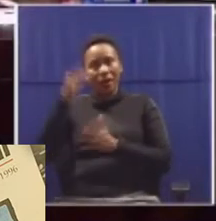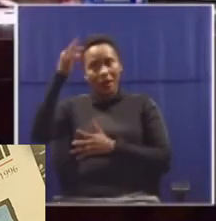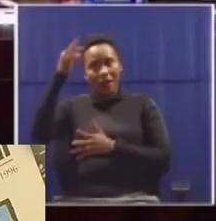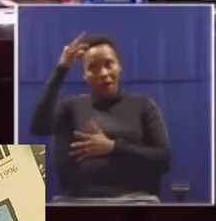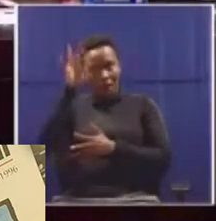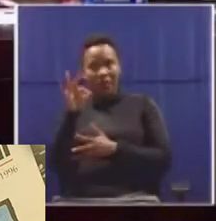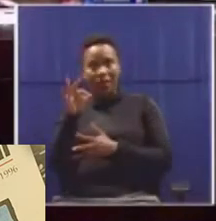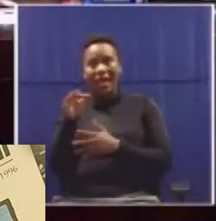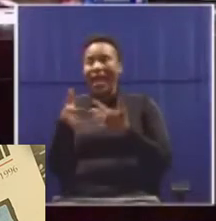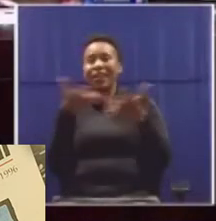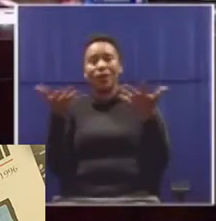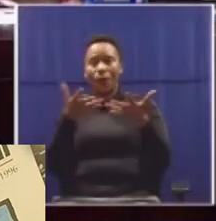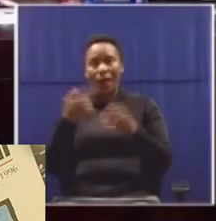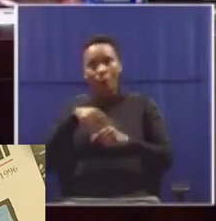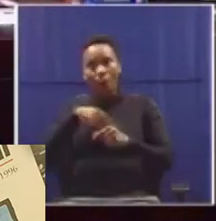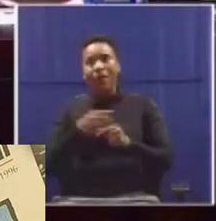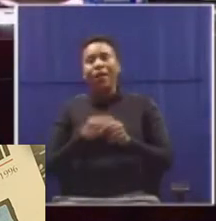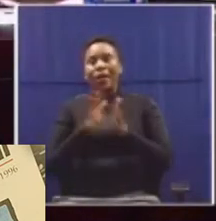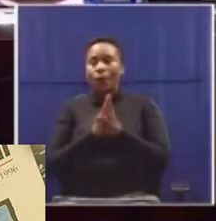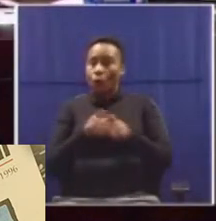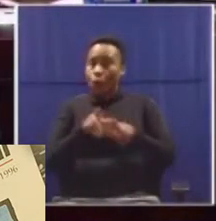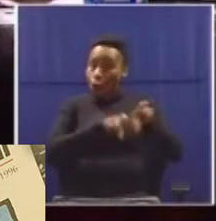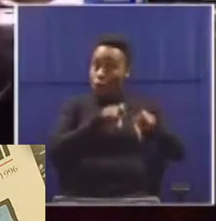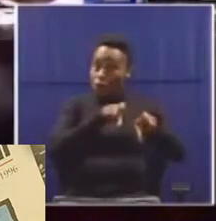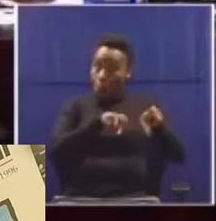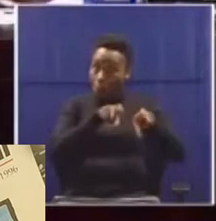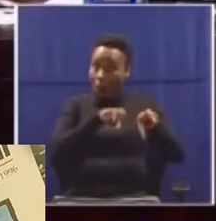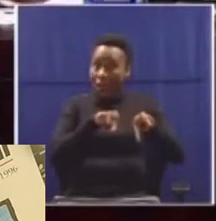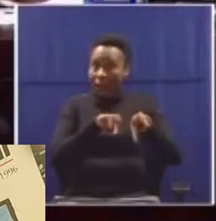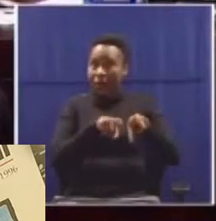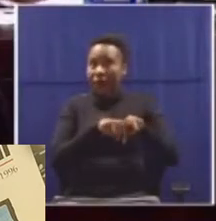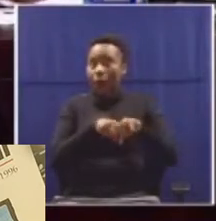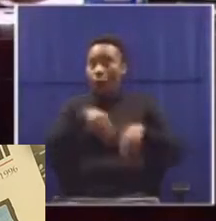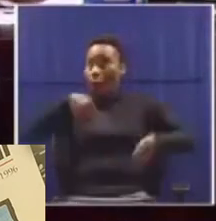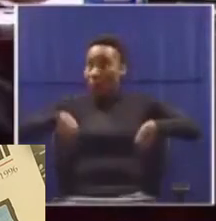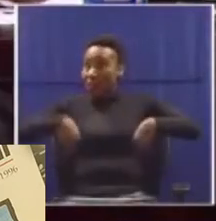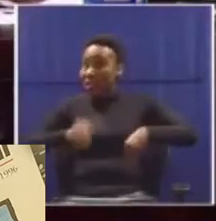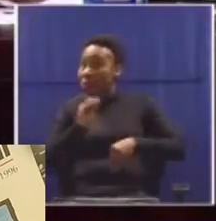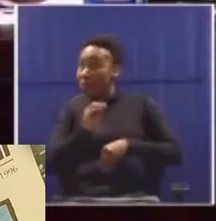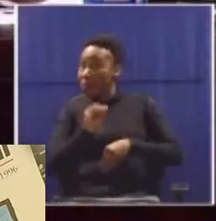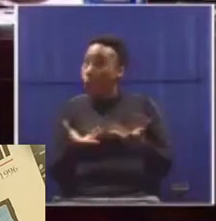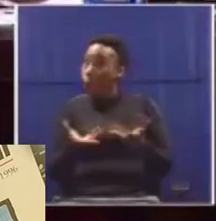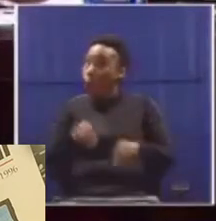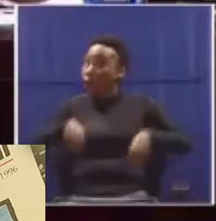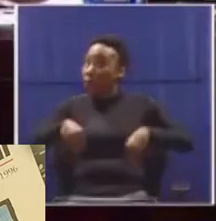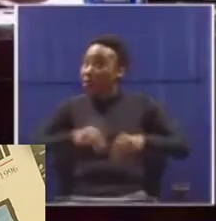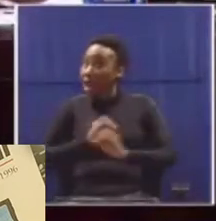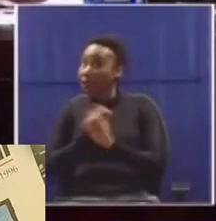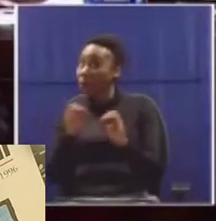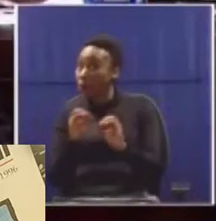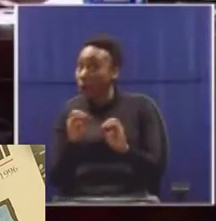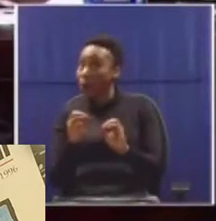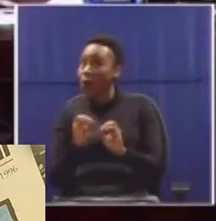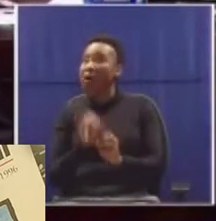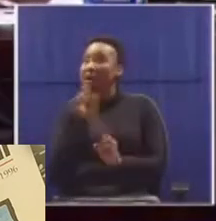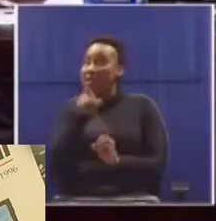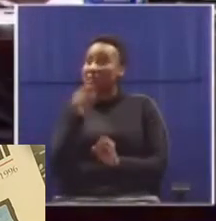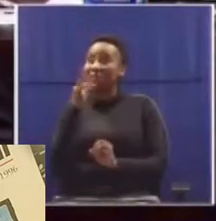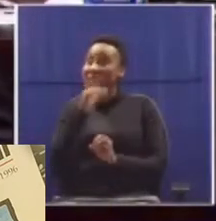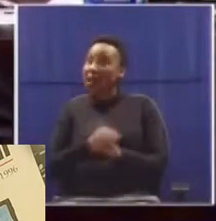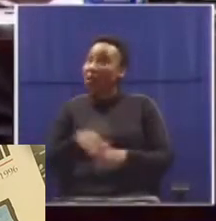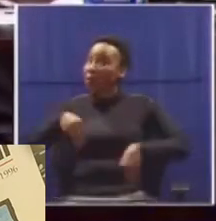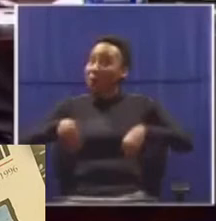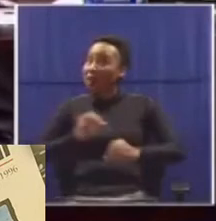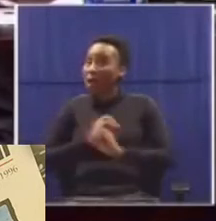corruption and if the answer is there's no corruption you're lying to yourself but I find that you're so